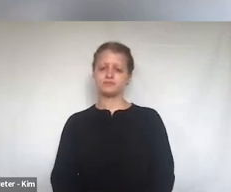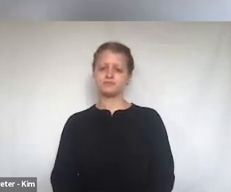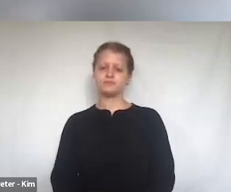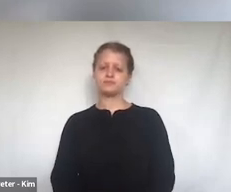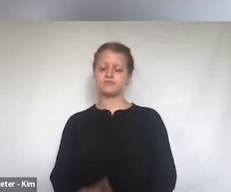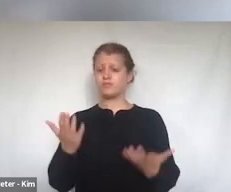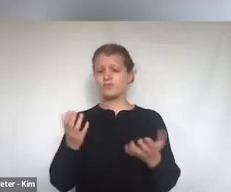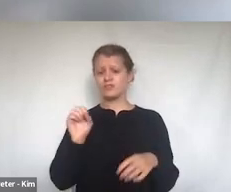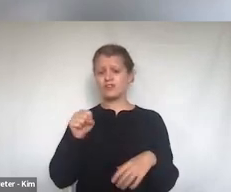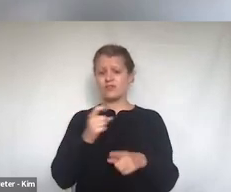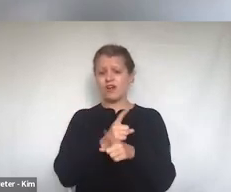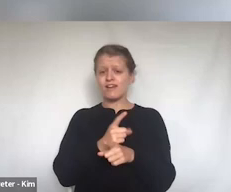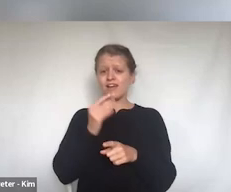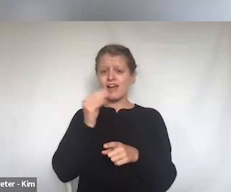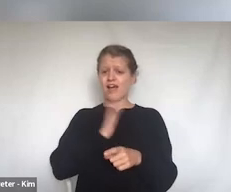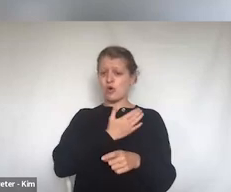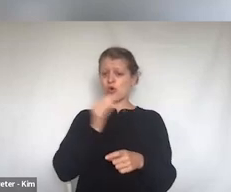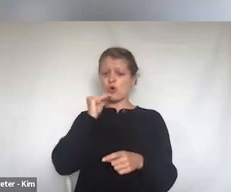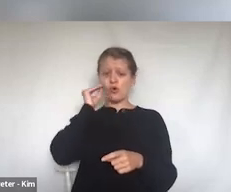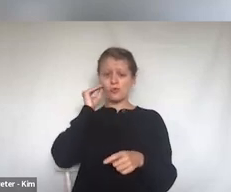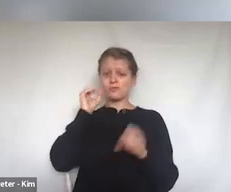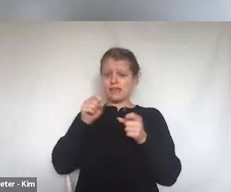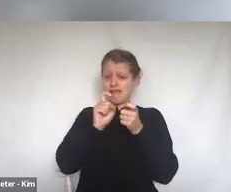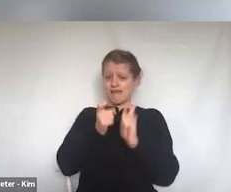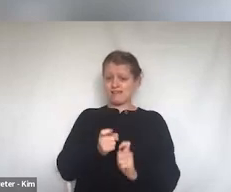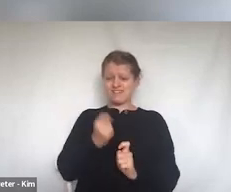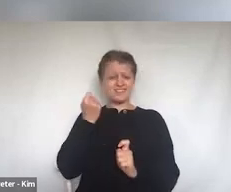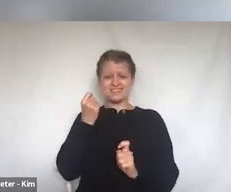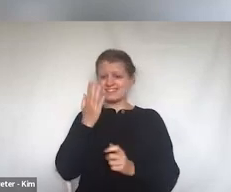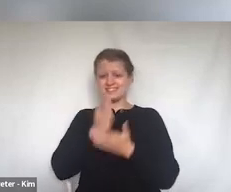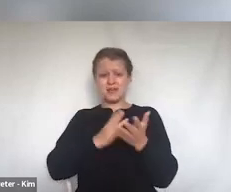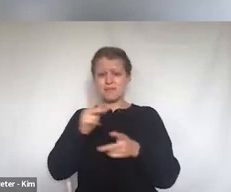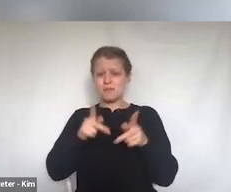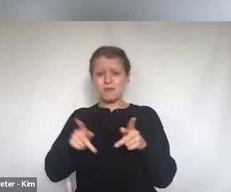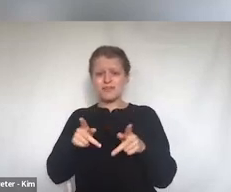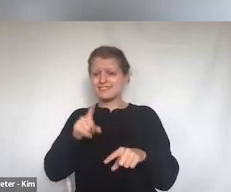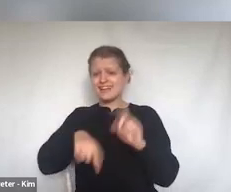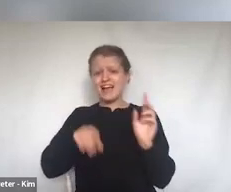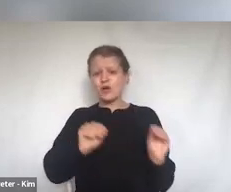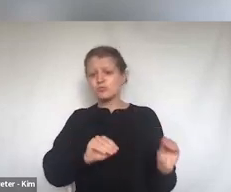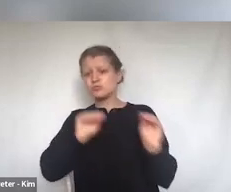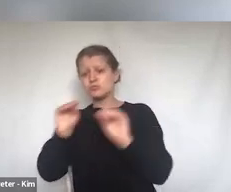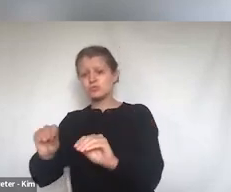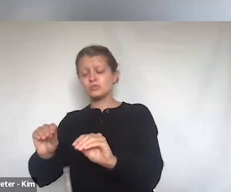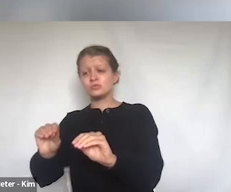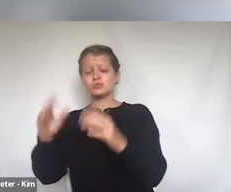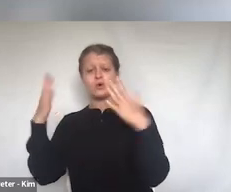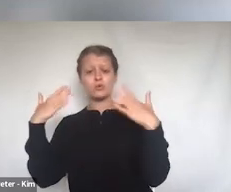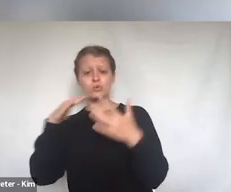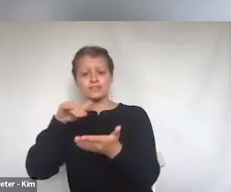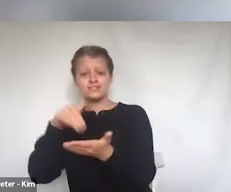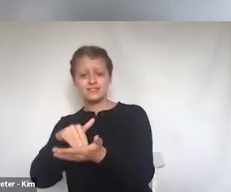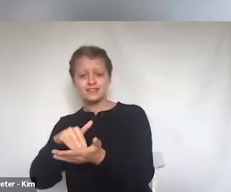make at home, and also recognizing for some people it might not be possible to move to a cooling center